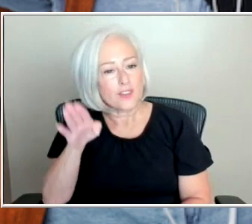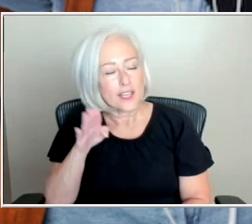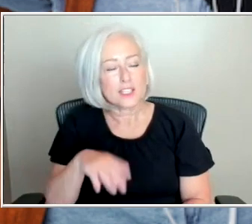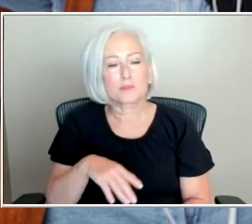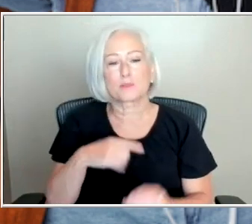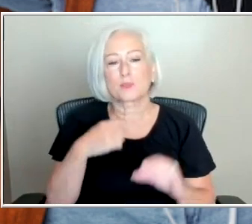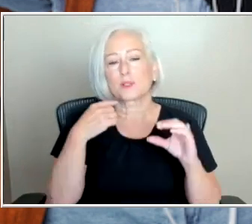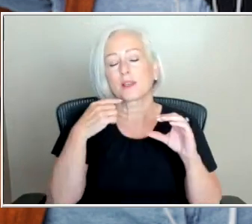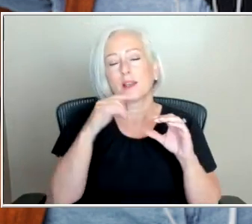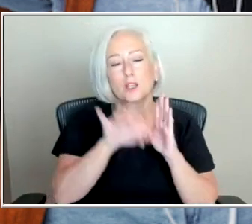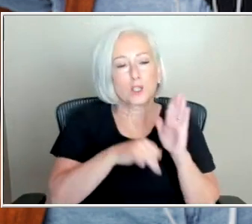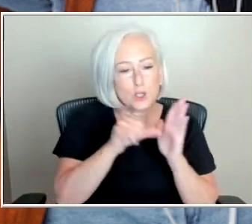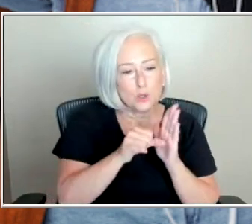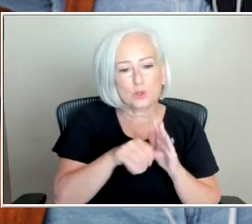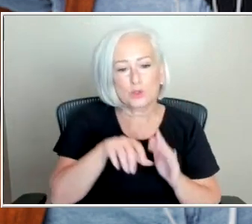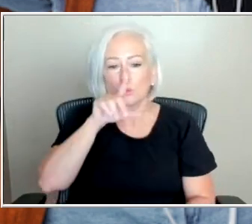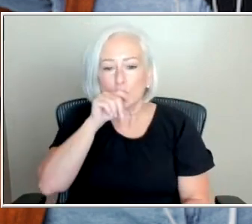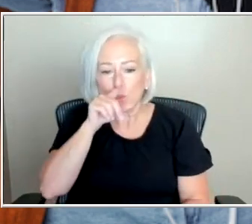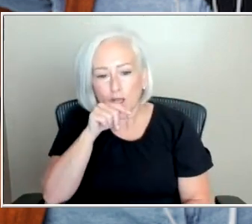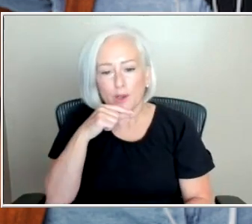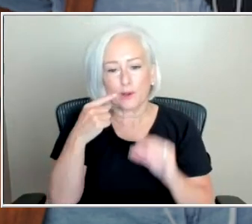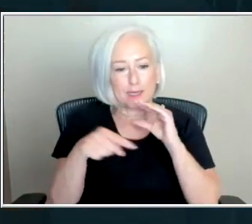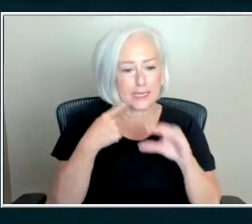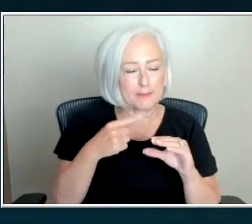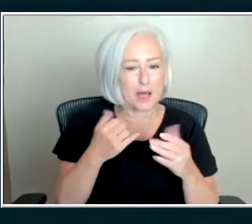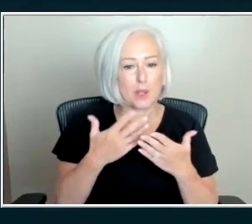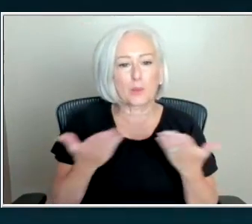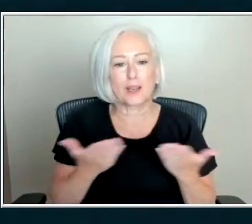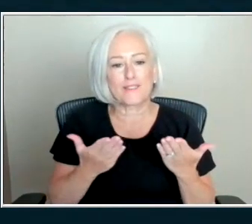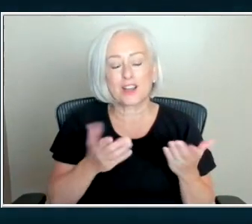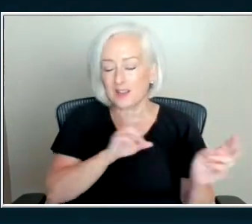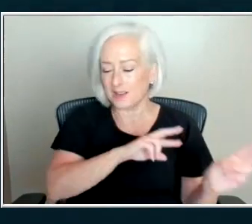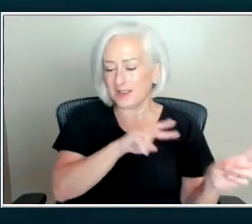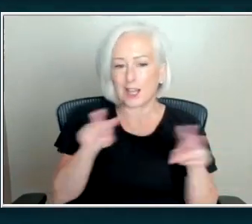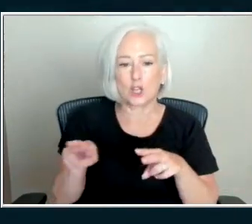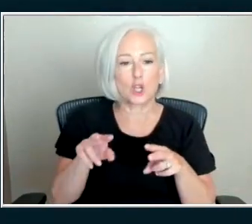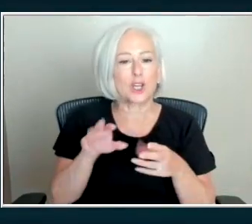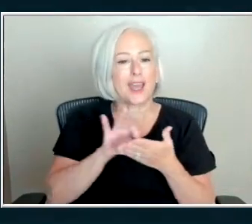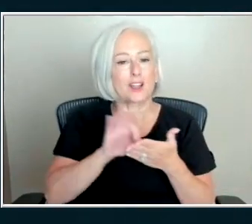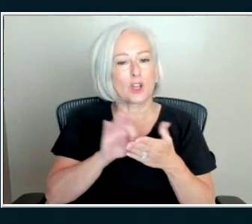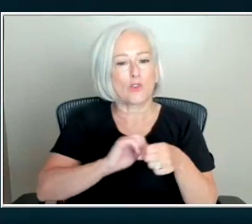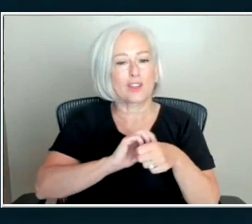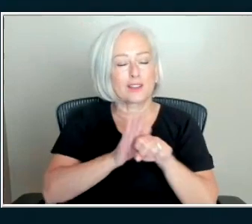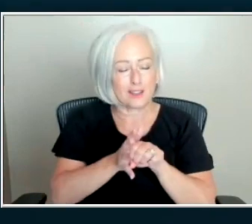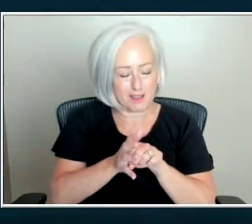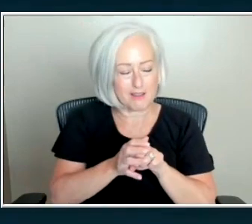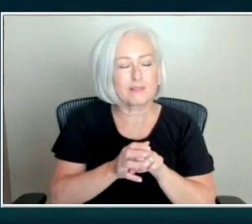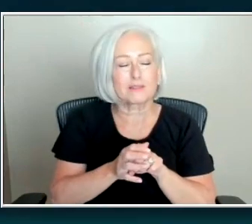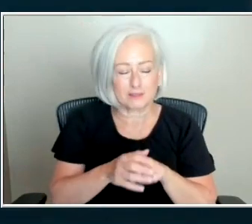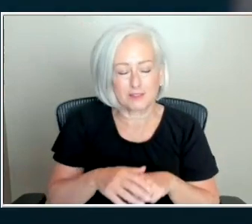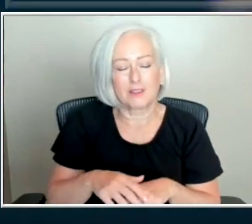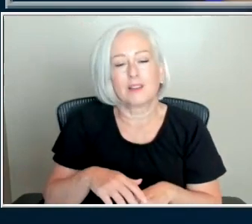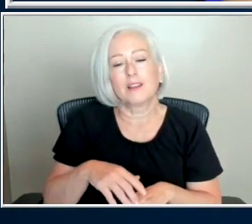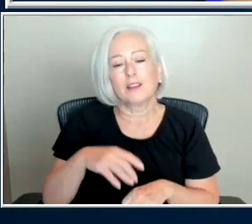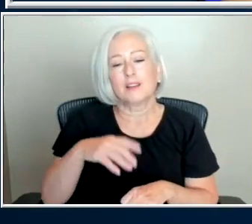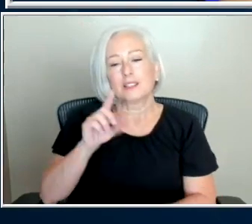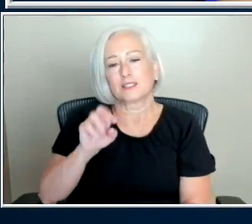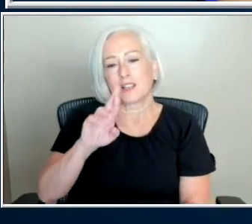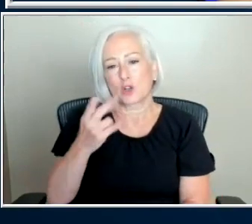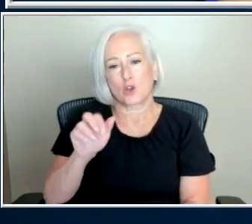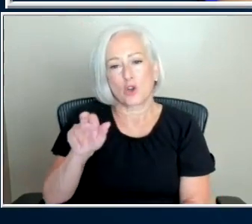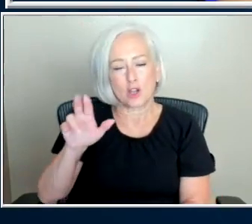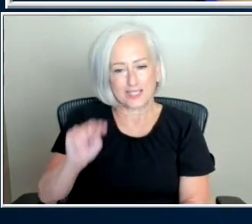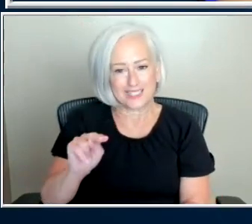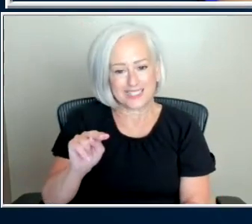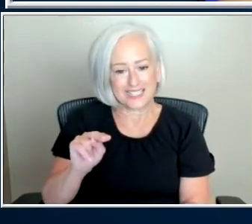Info is right there on your screen. Let's get a quick check on our COVID count. Dr. Dana Hawkinson, Medical Director of Infection Prevention and Control on this Friday.